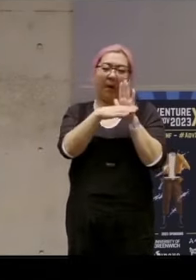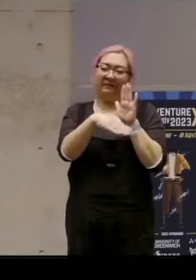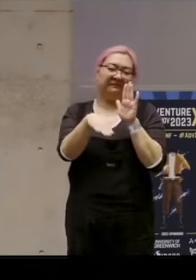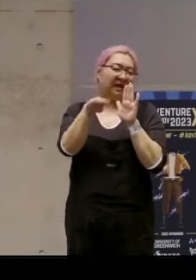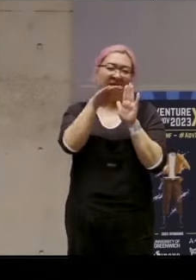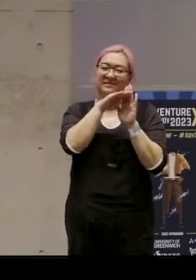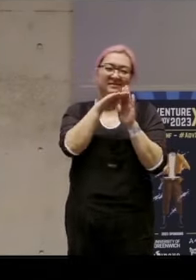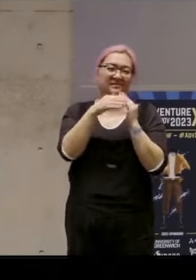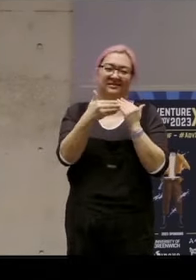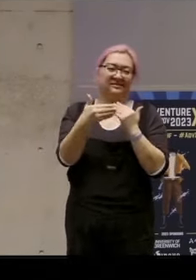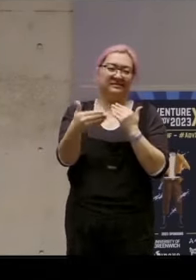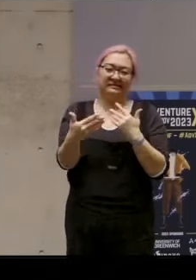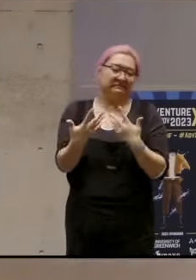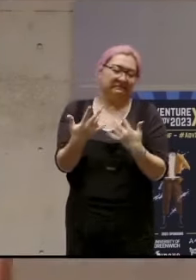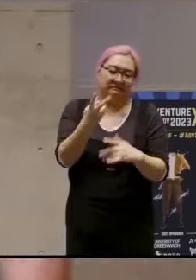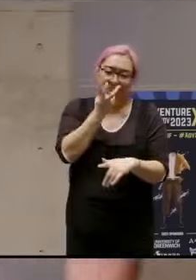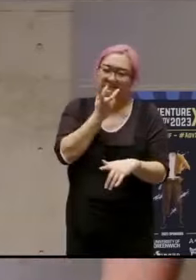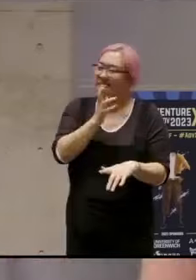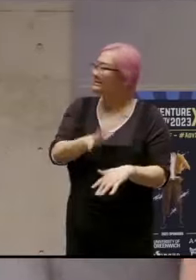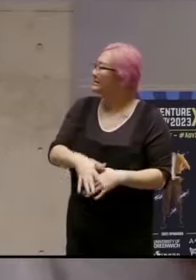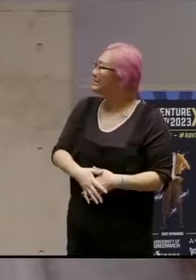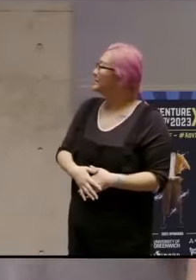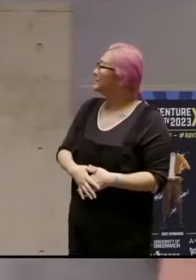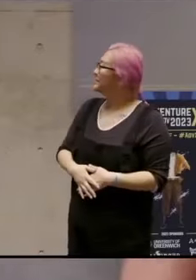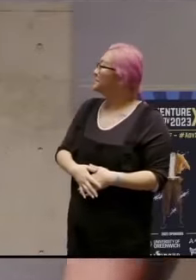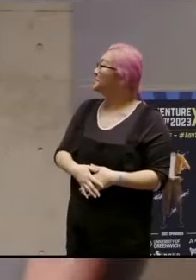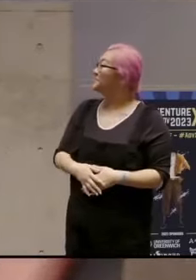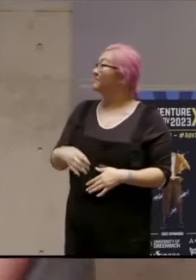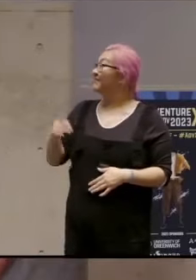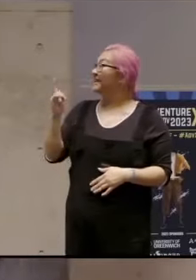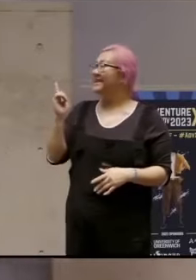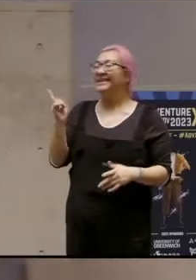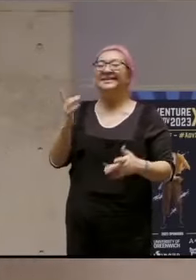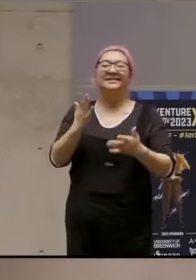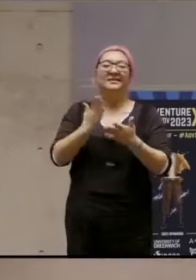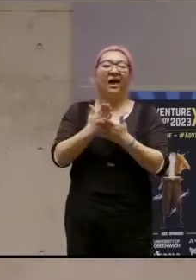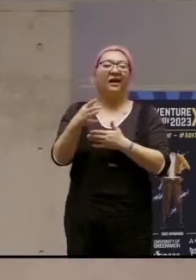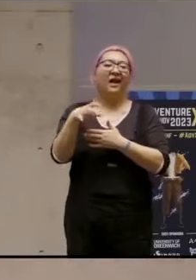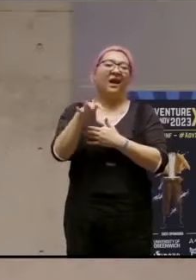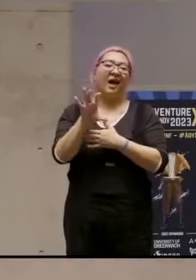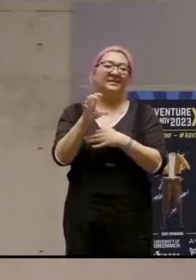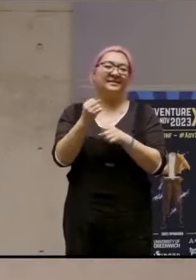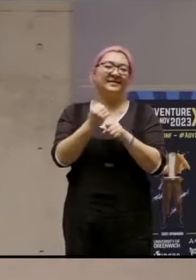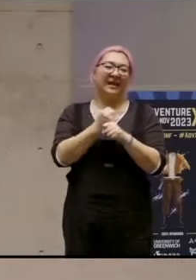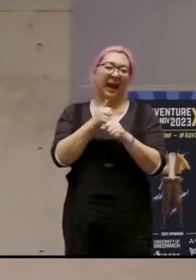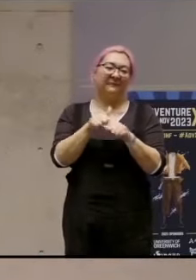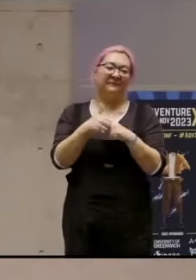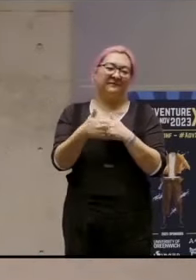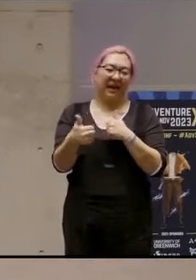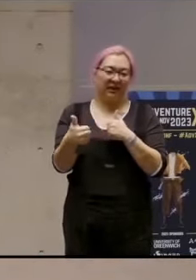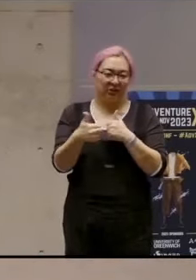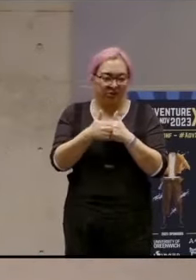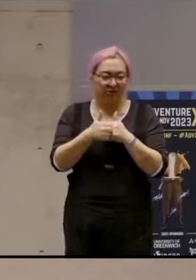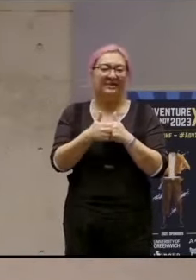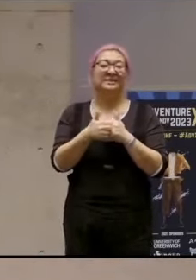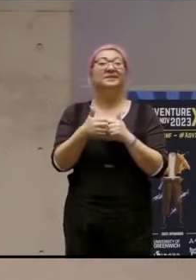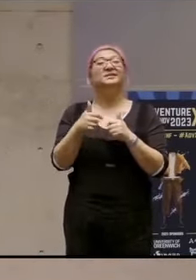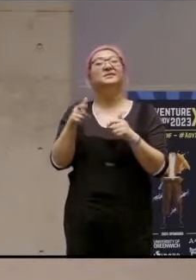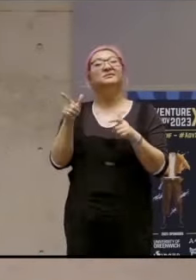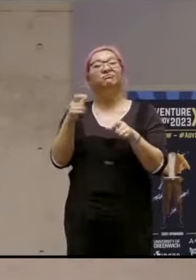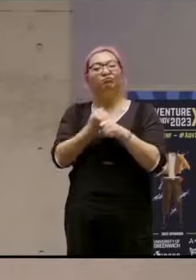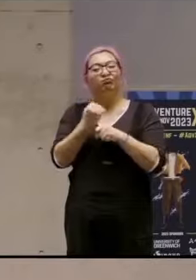is the Novotrade company. Novotrade was like a licensed game factory which produced countless titles from Disney games to